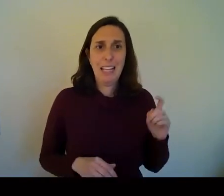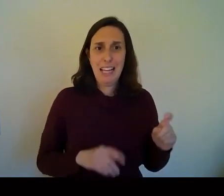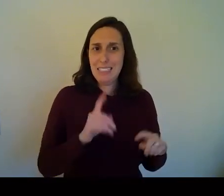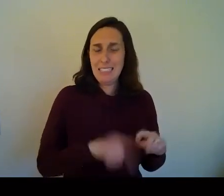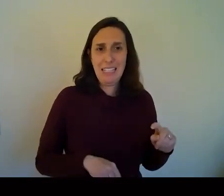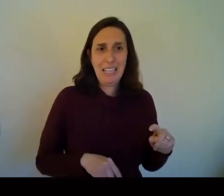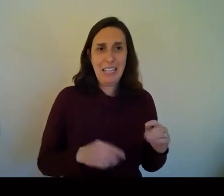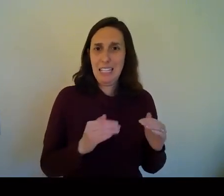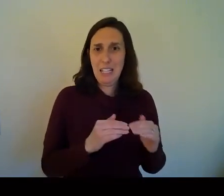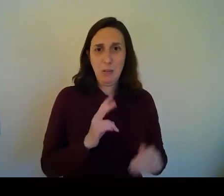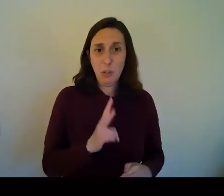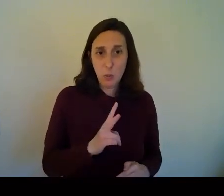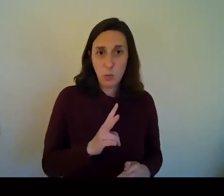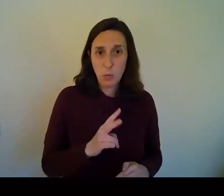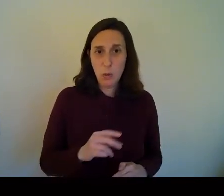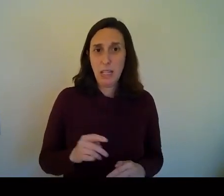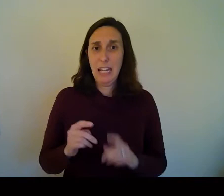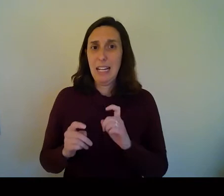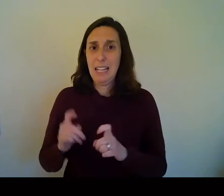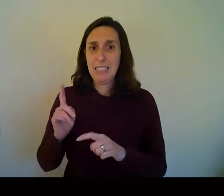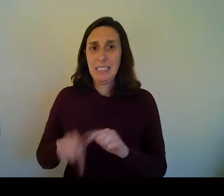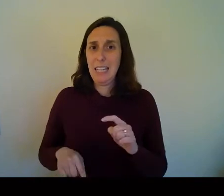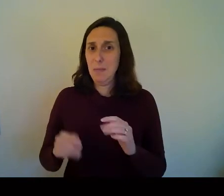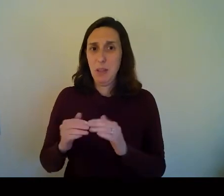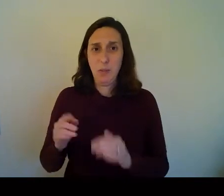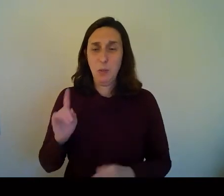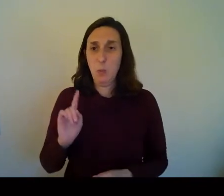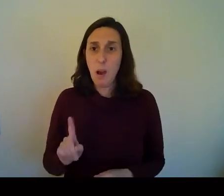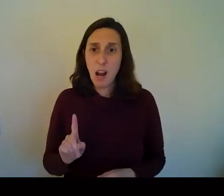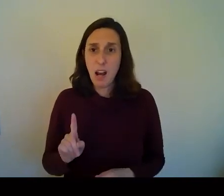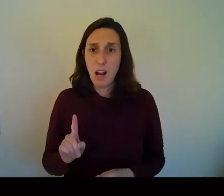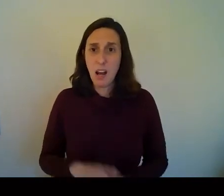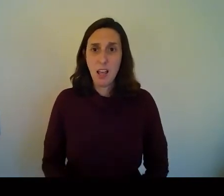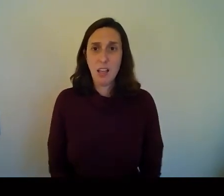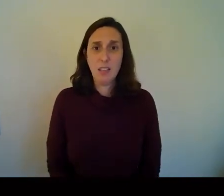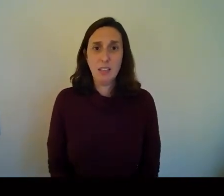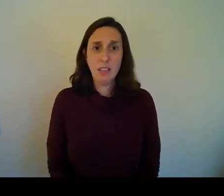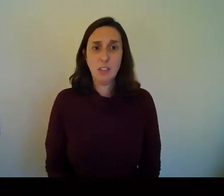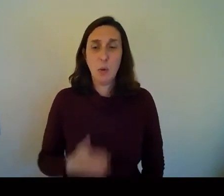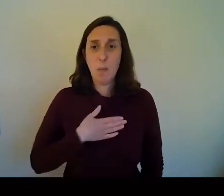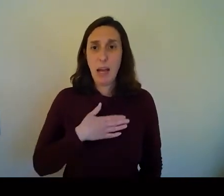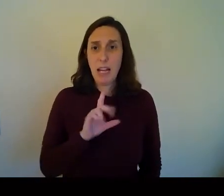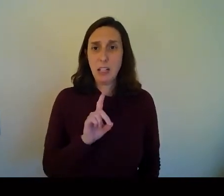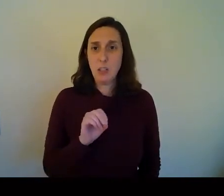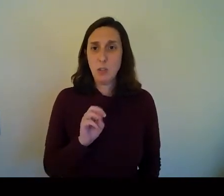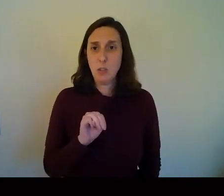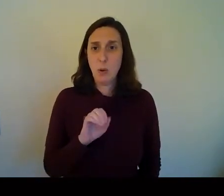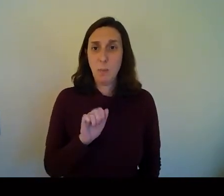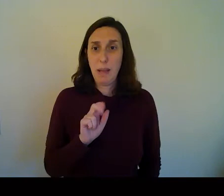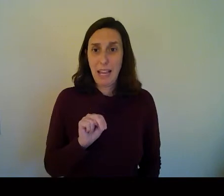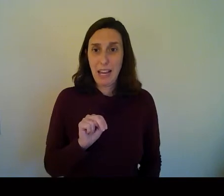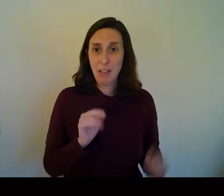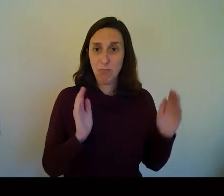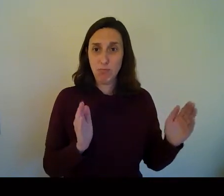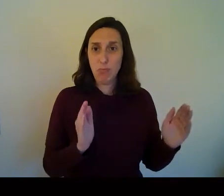equal 2, and x can't equal 1. So my domain with these restrictions